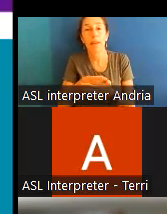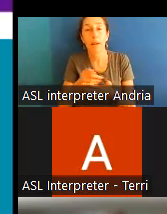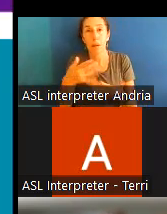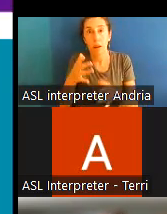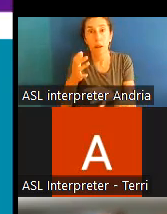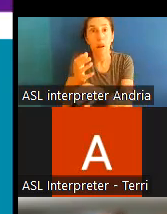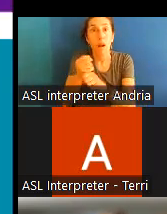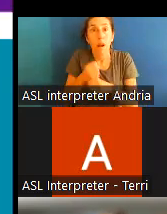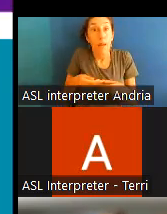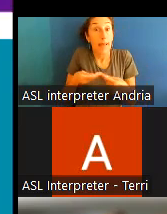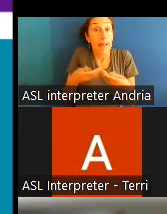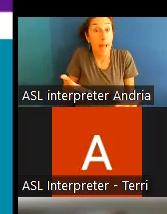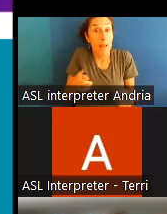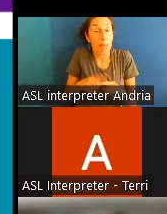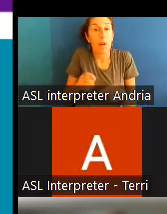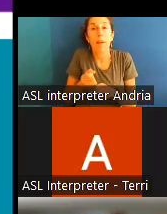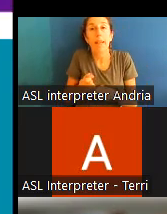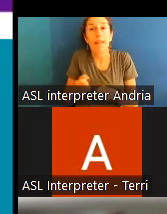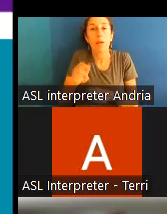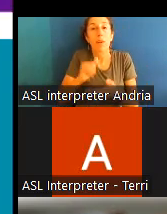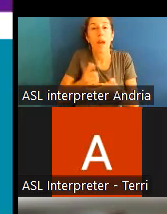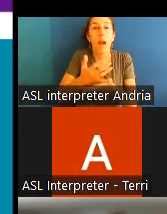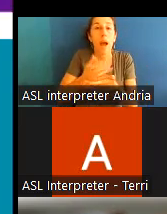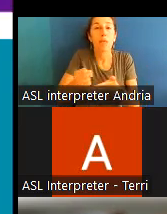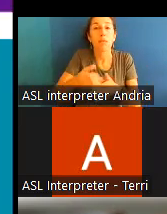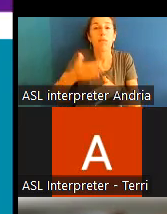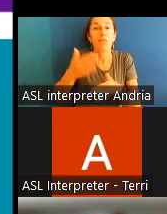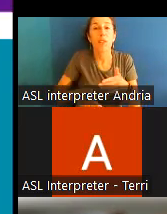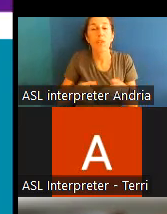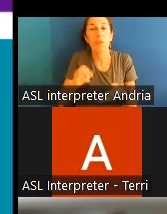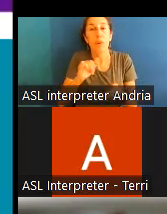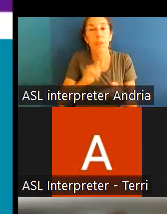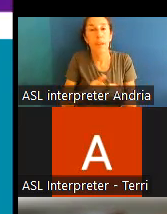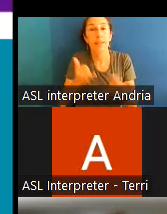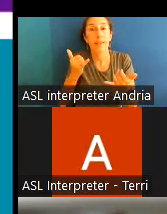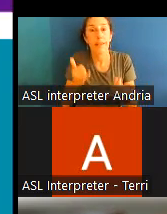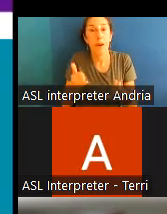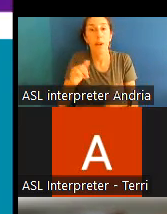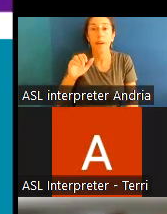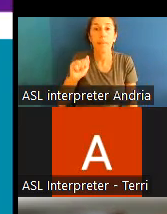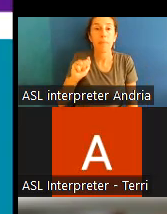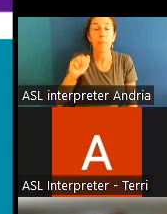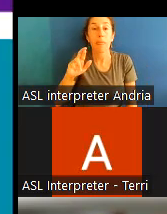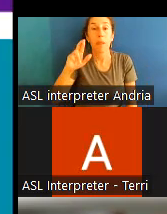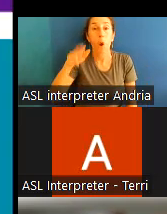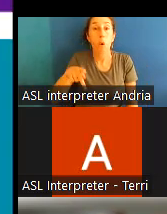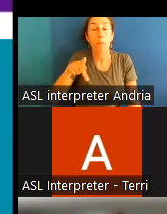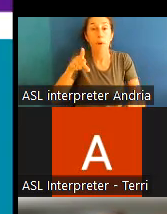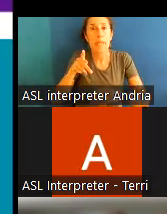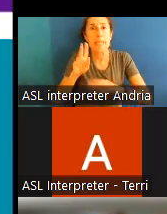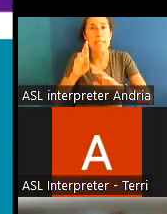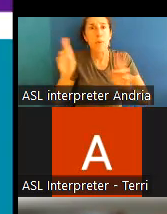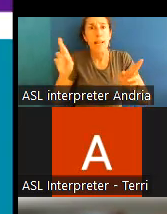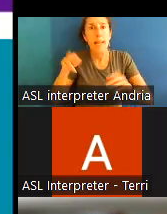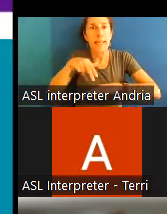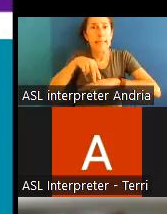the ARP cliff, that we are facing a moment. Yes, Crystal says our funding was actually cut this year by